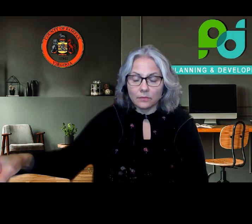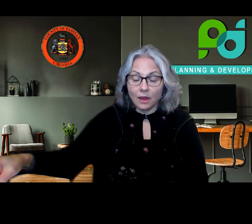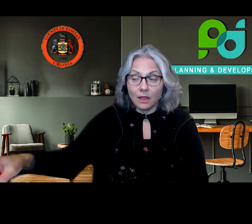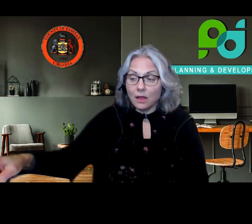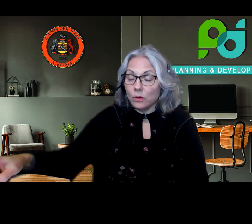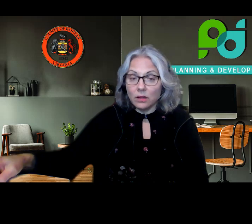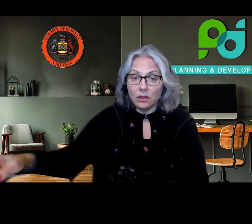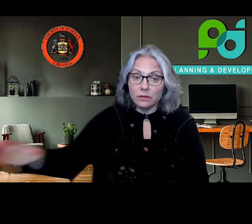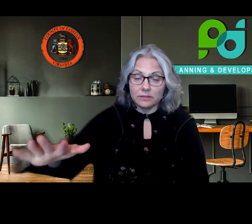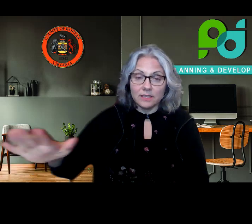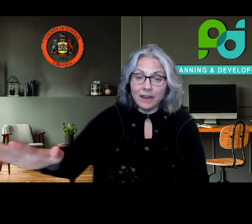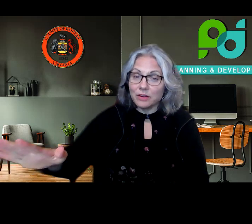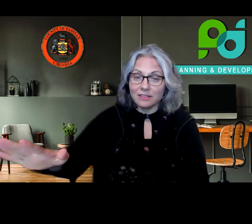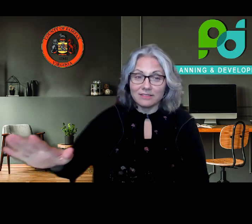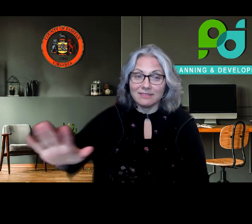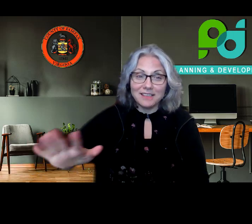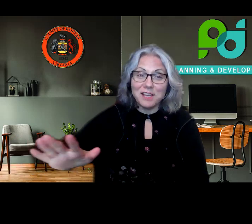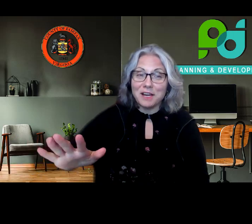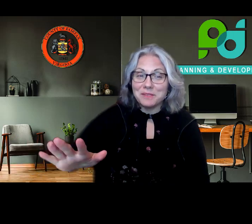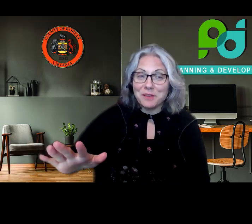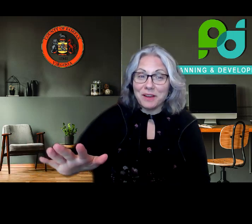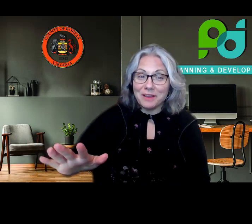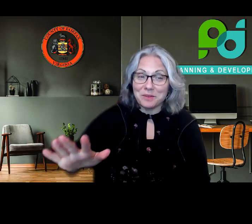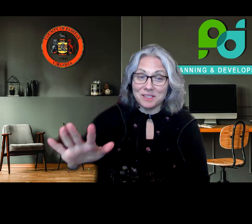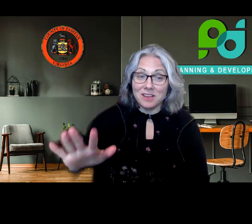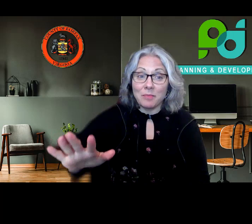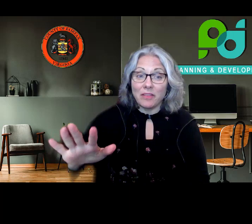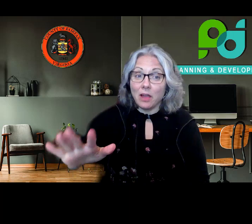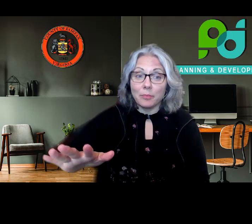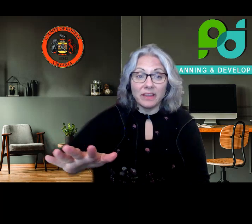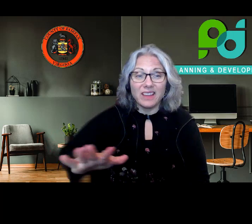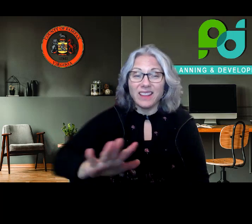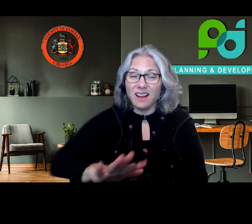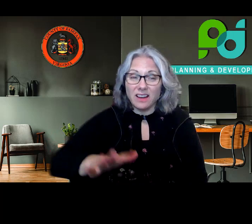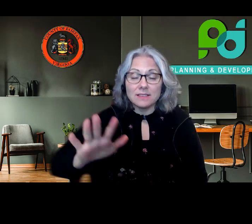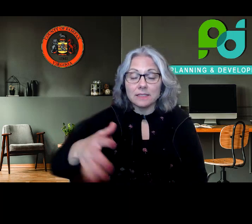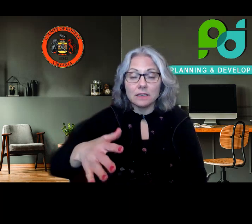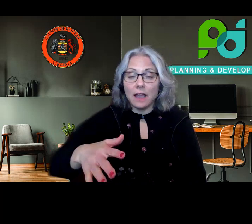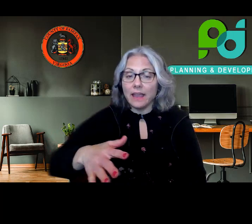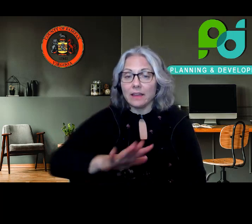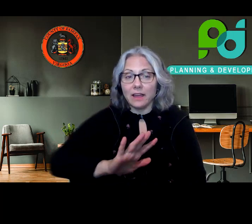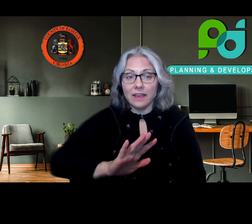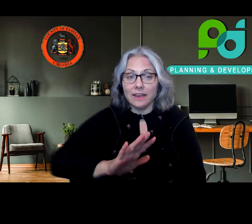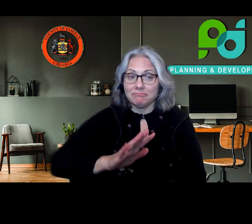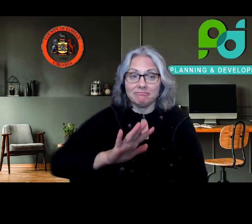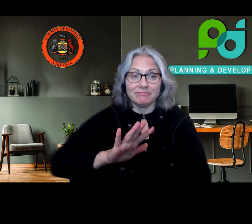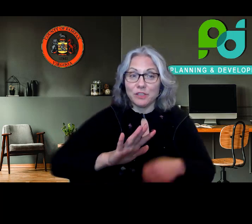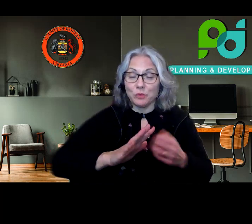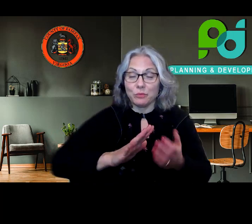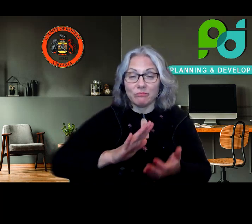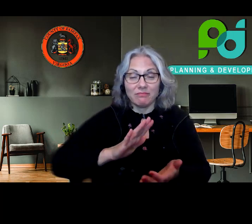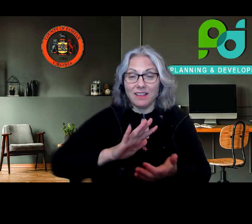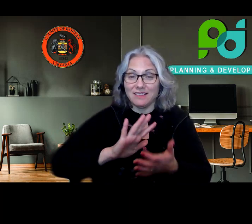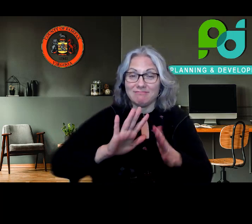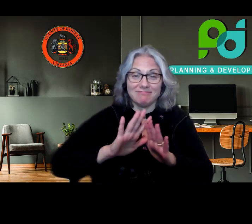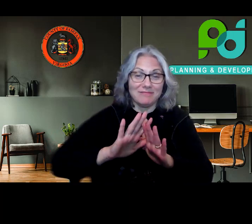this? Well, tonight we're not talking about zoning. We're just talking about the comp plan. And honestly, I